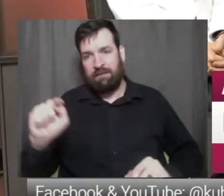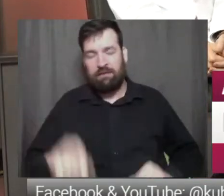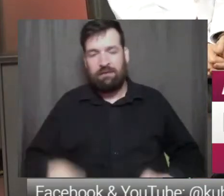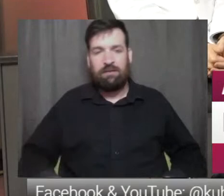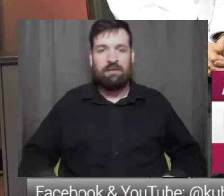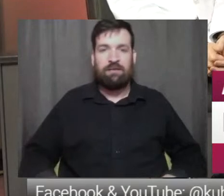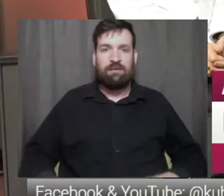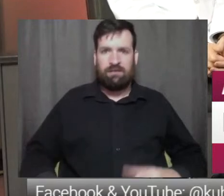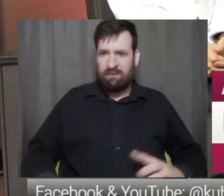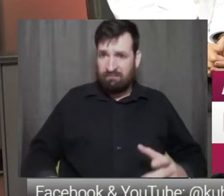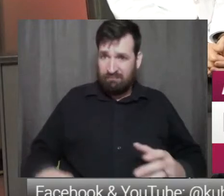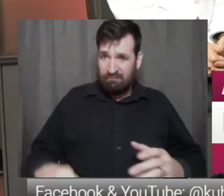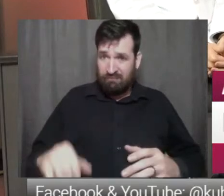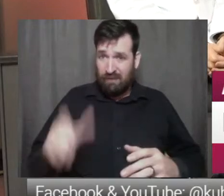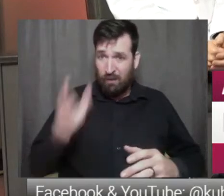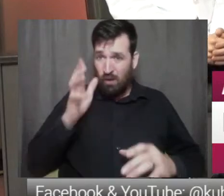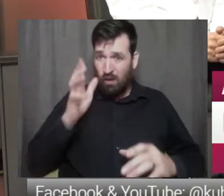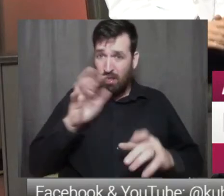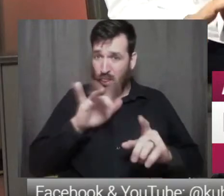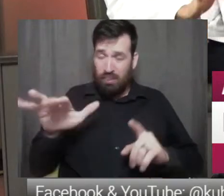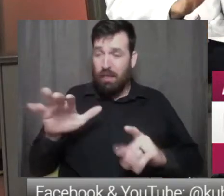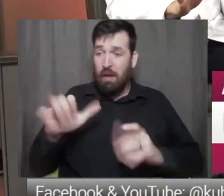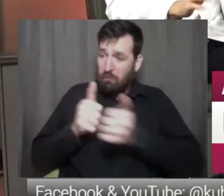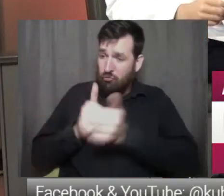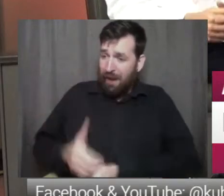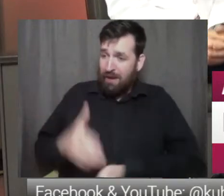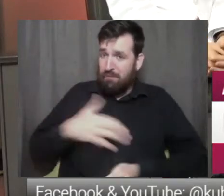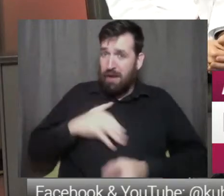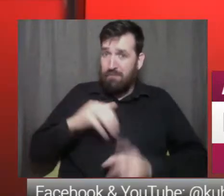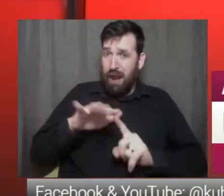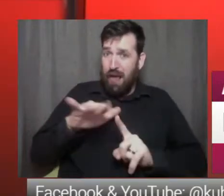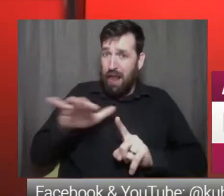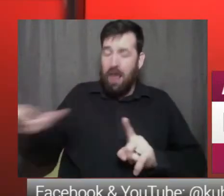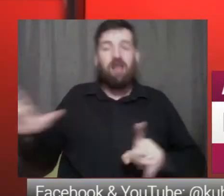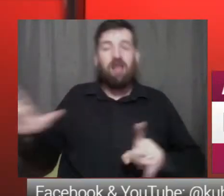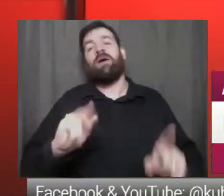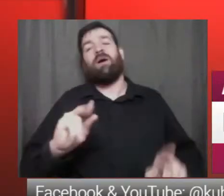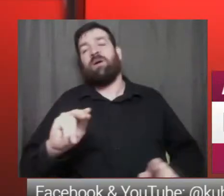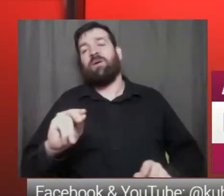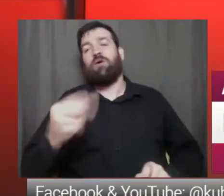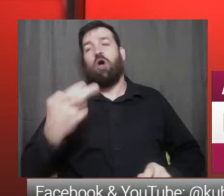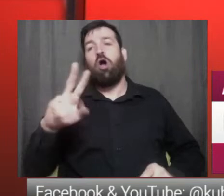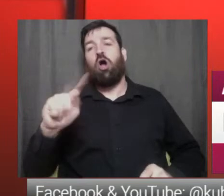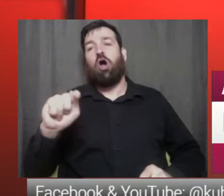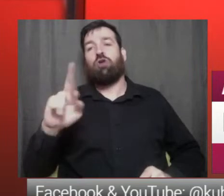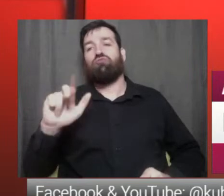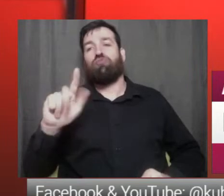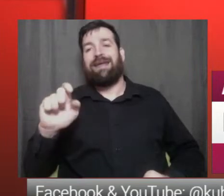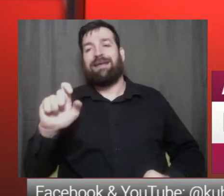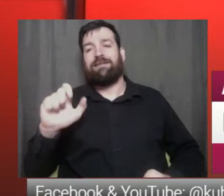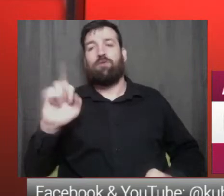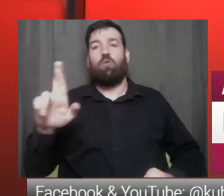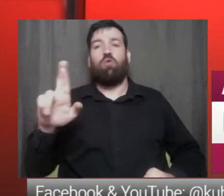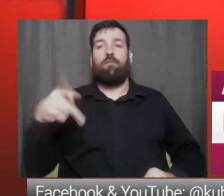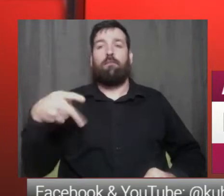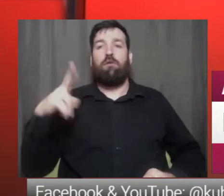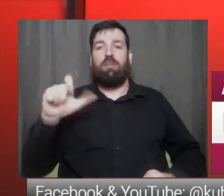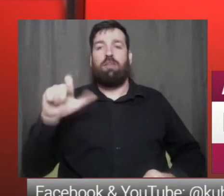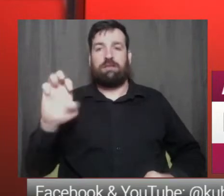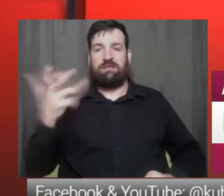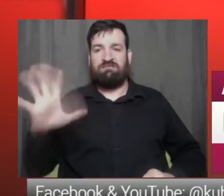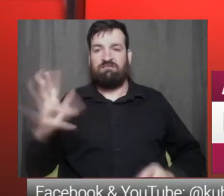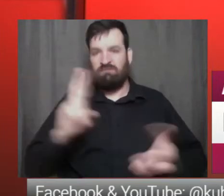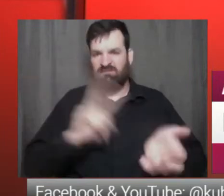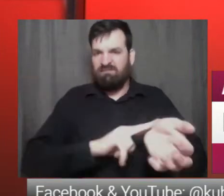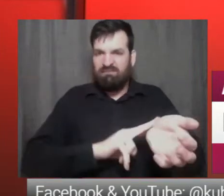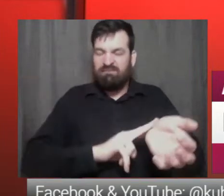say that? Like, track my plethysmography? No, like, it'll what do you say track your heart rate or pulse, probably. Okay, all right. But anyways, it's basically looking at the blood flow